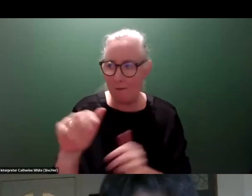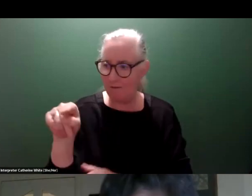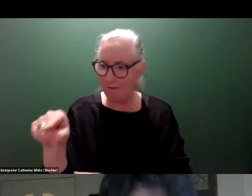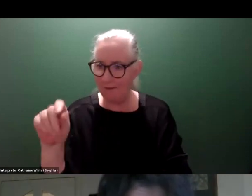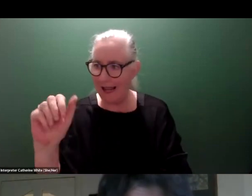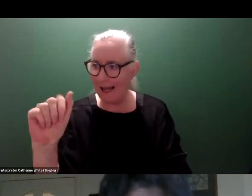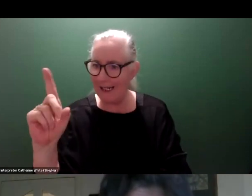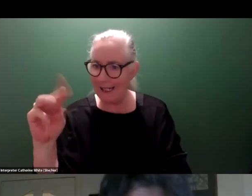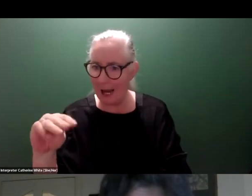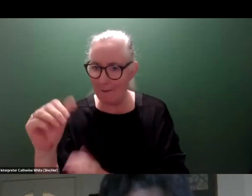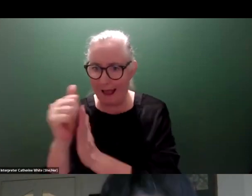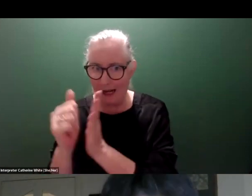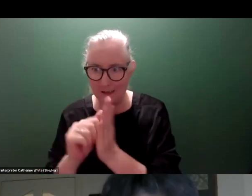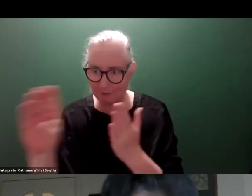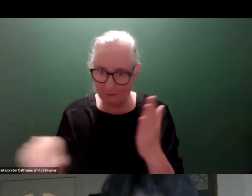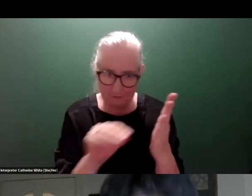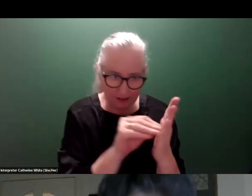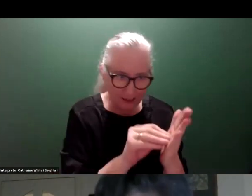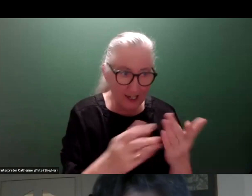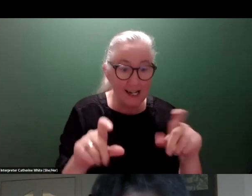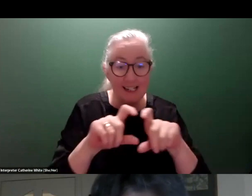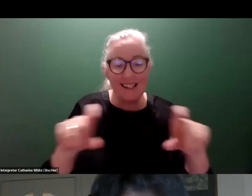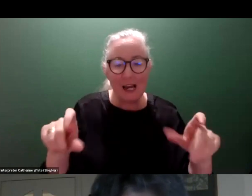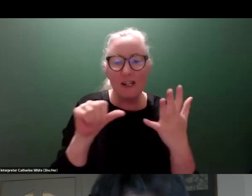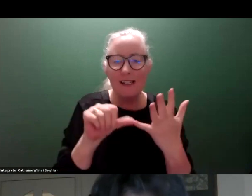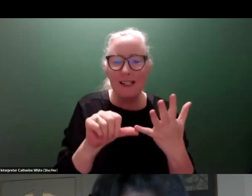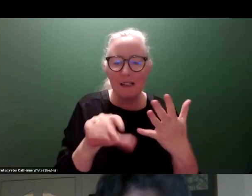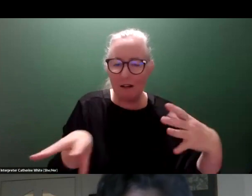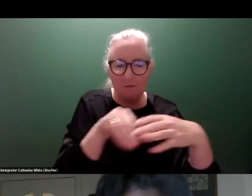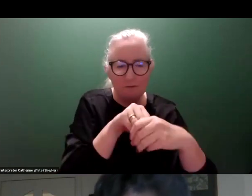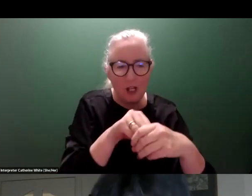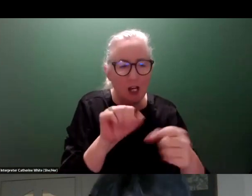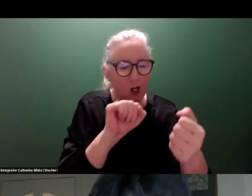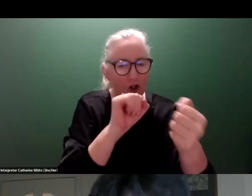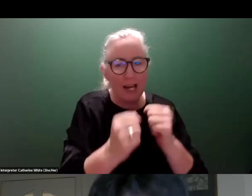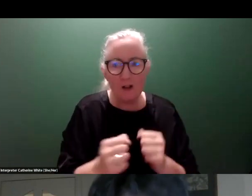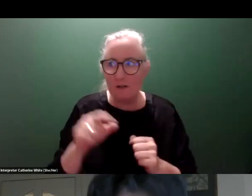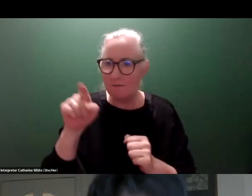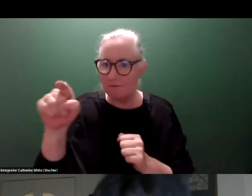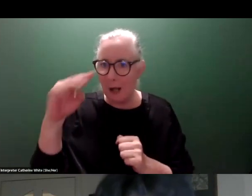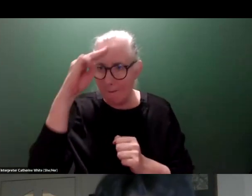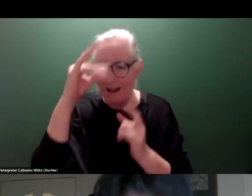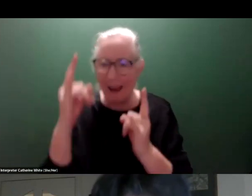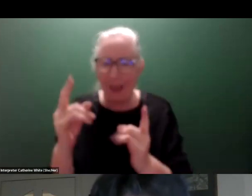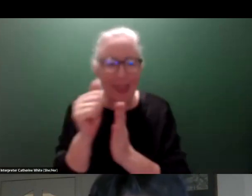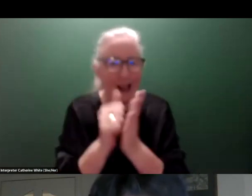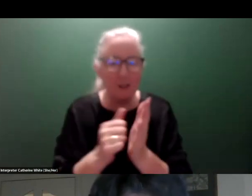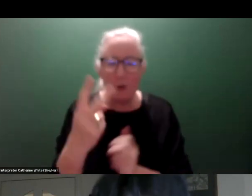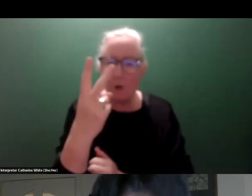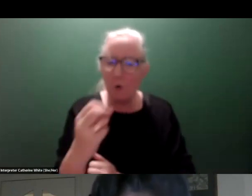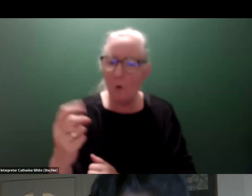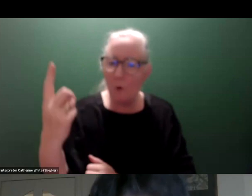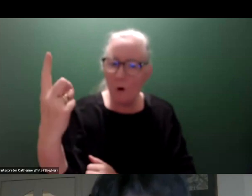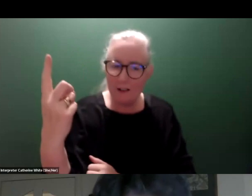Act. The Section 6 also incorporates changes to the Mental Health Act of 2001 made by